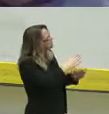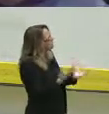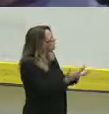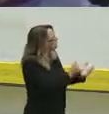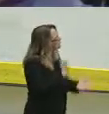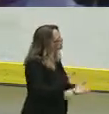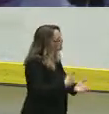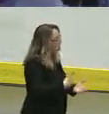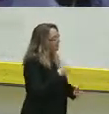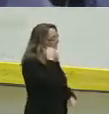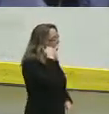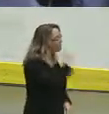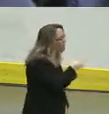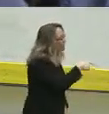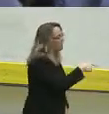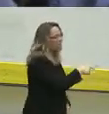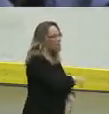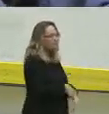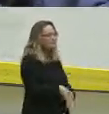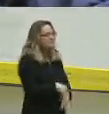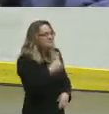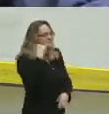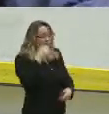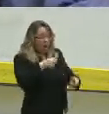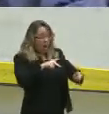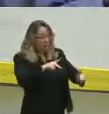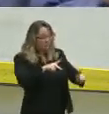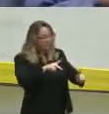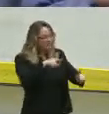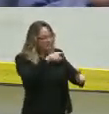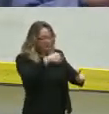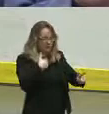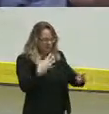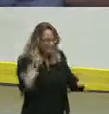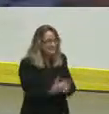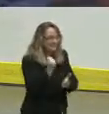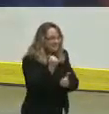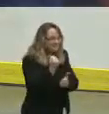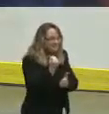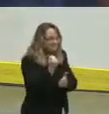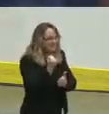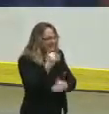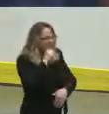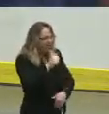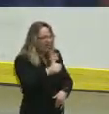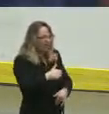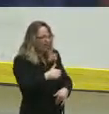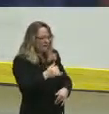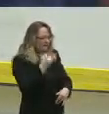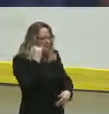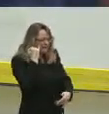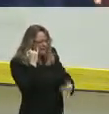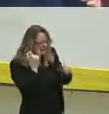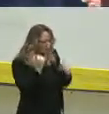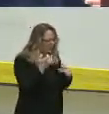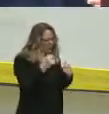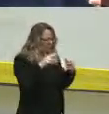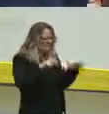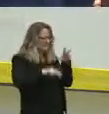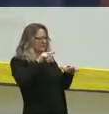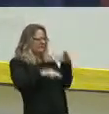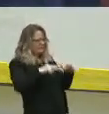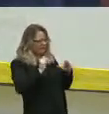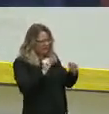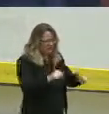expand on it. When an opportunity presents itself, seize that moment. Don't be caught up in the what ifs, or the should